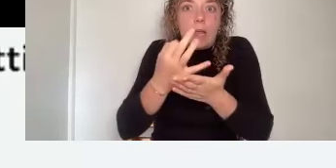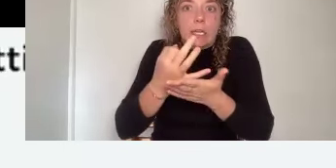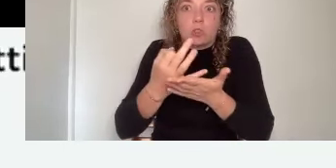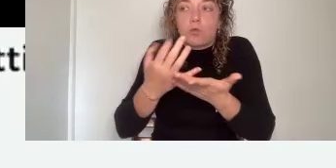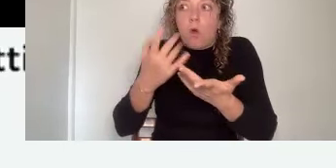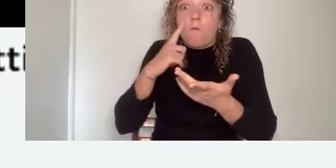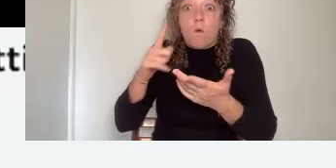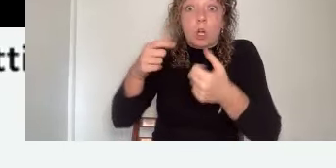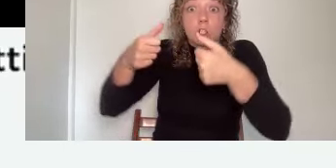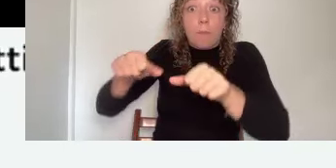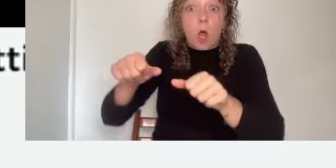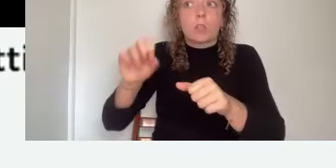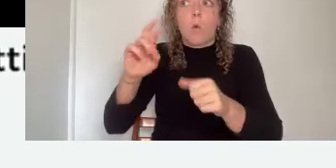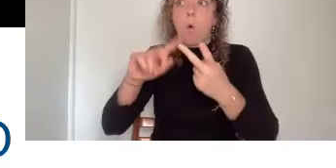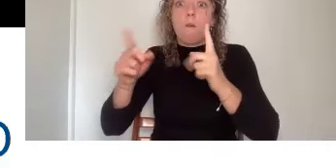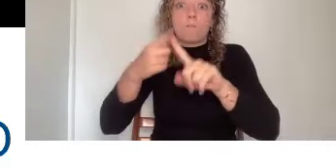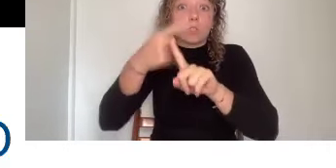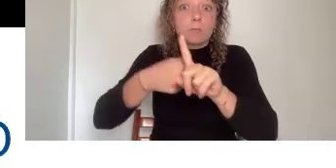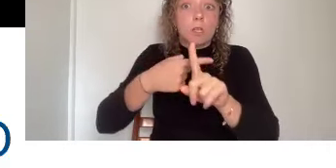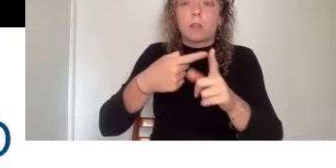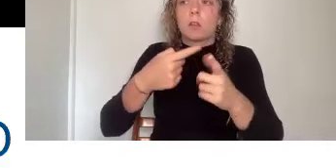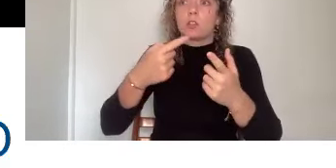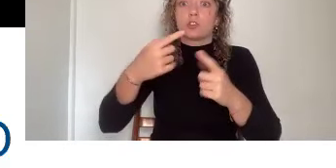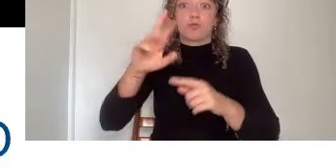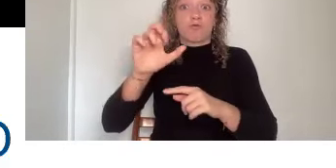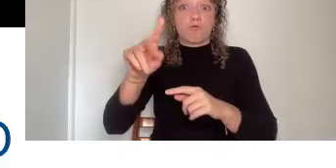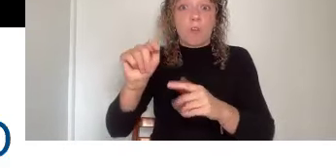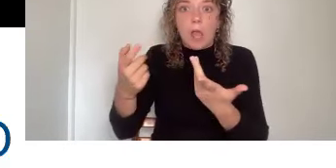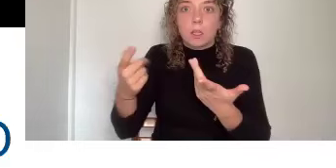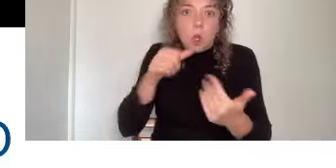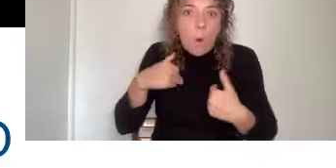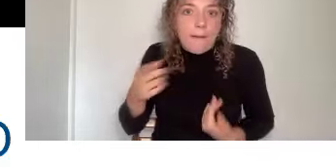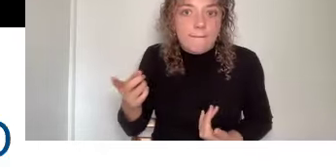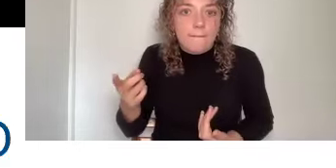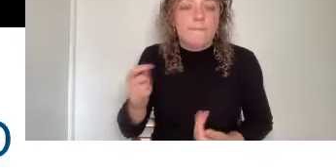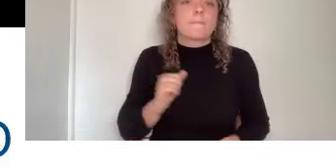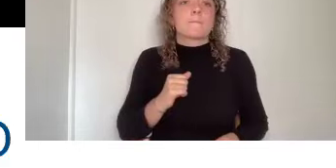first month's rent. So just to kind of put that out there. To stay with this